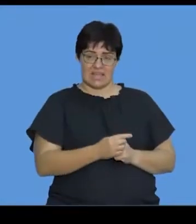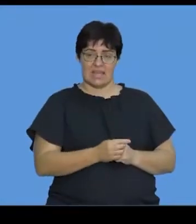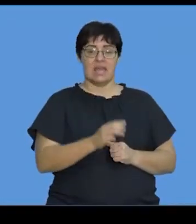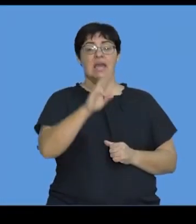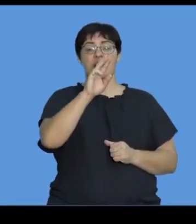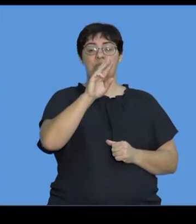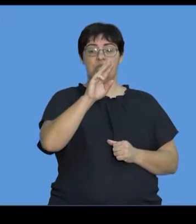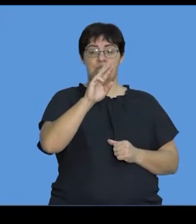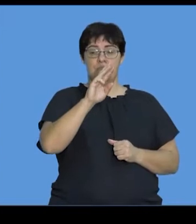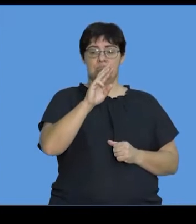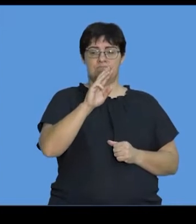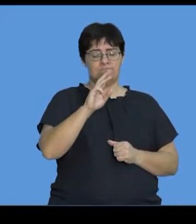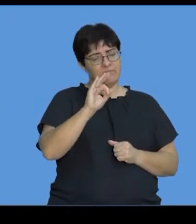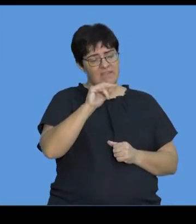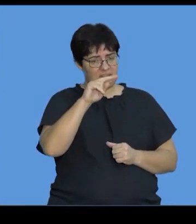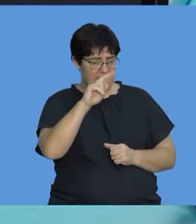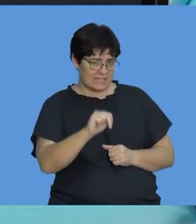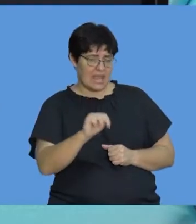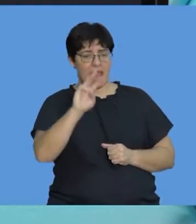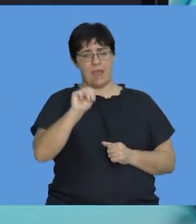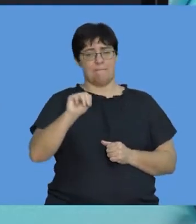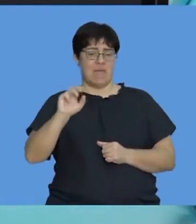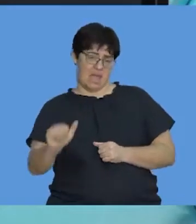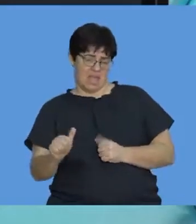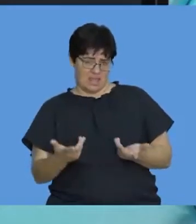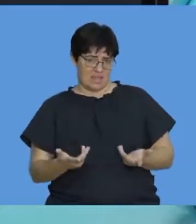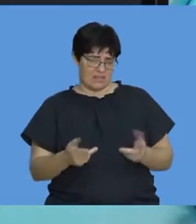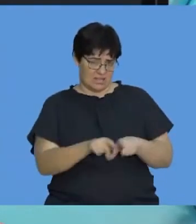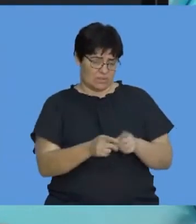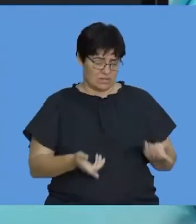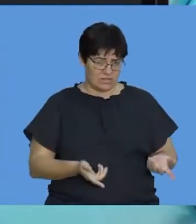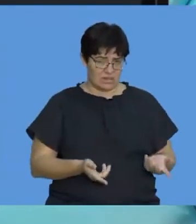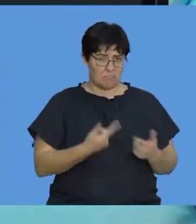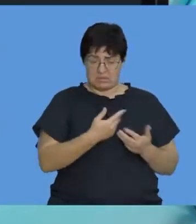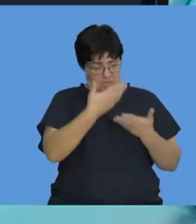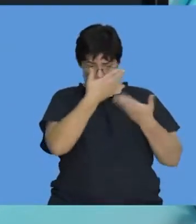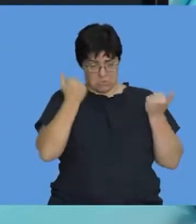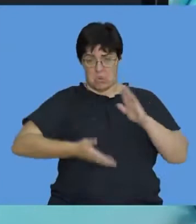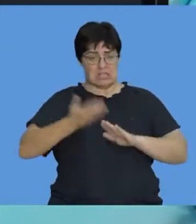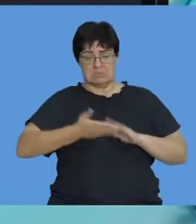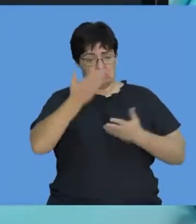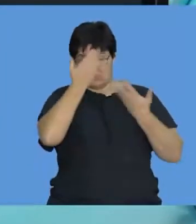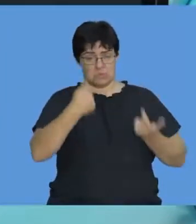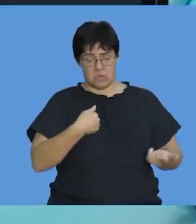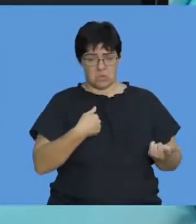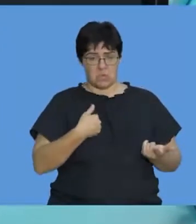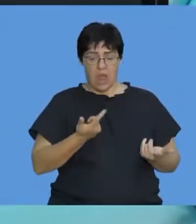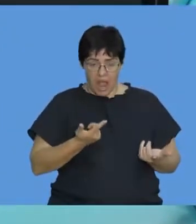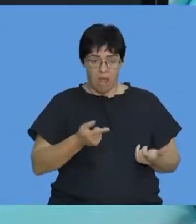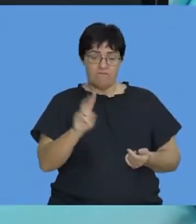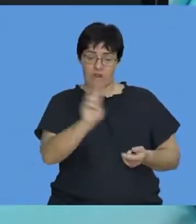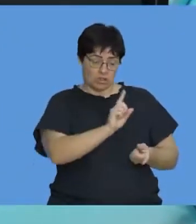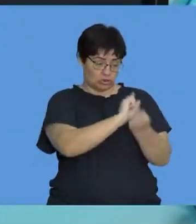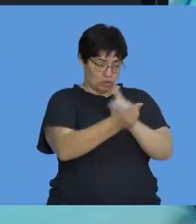times acceleration. Sometimes we don't know what the acceleration is. We only know how the